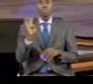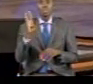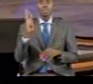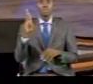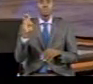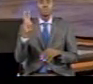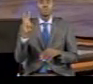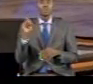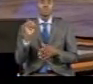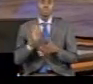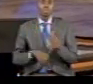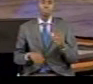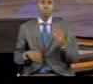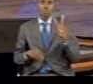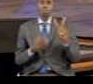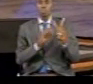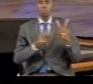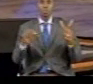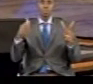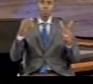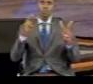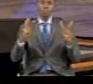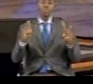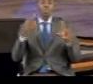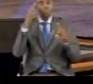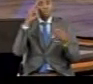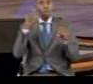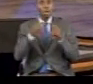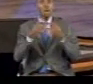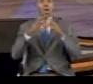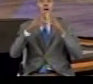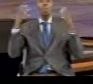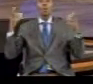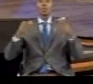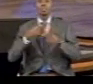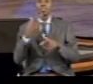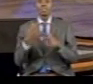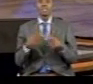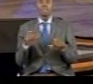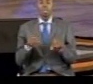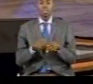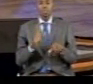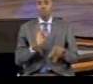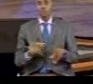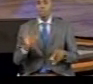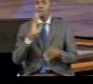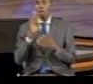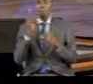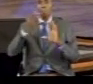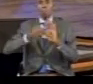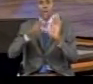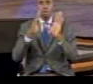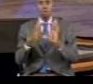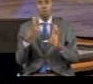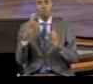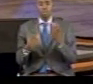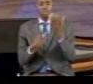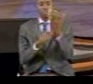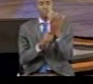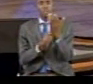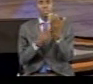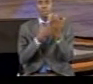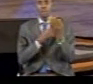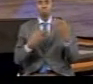For as much then as the children are partakers of flesh and blood, he also